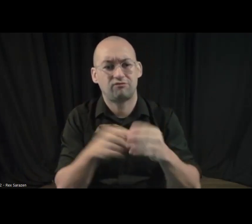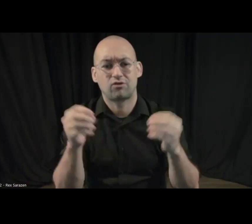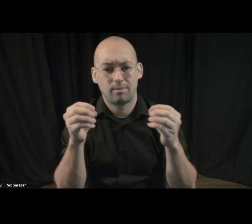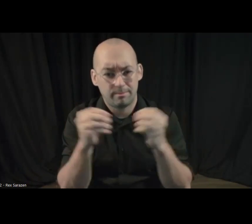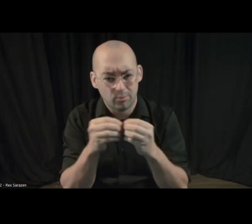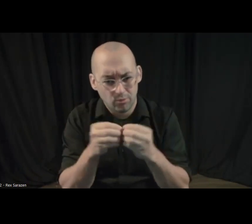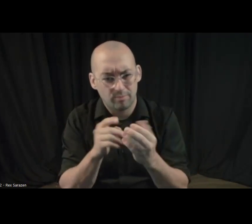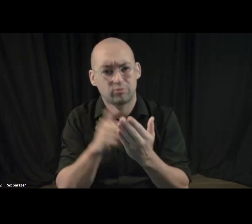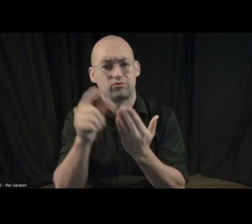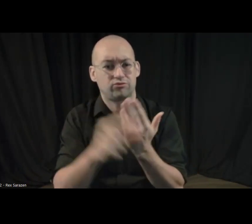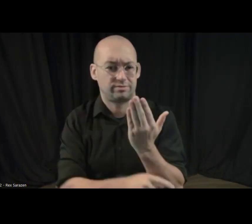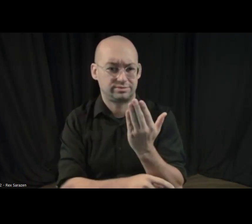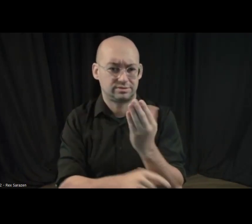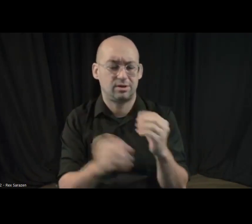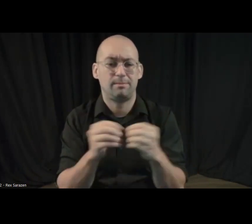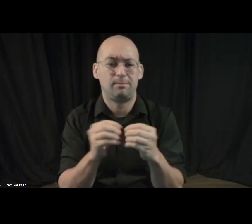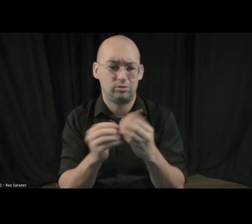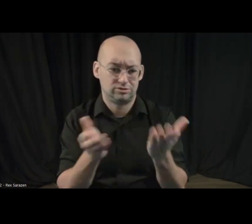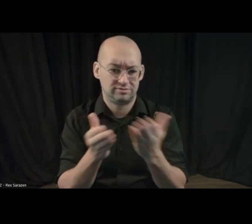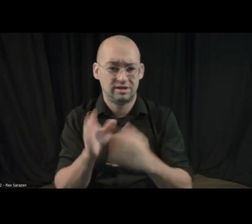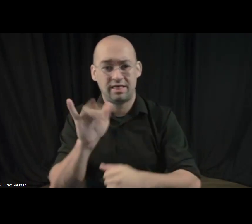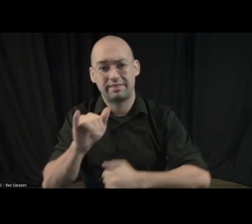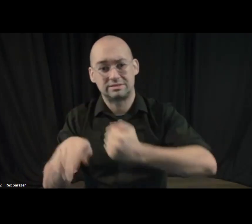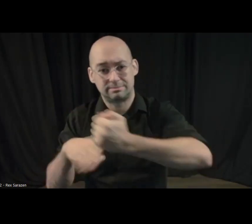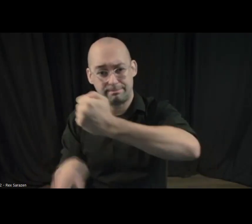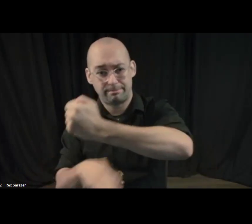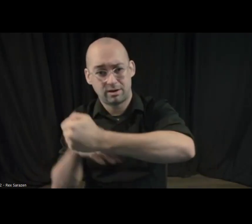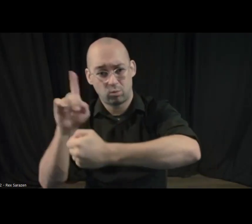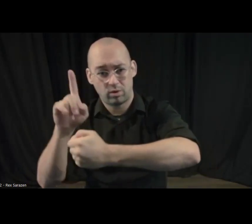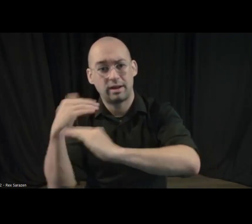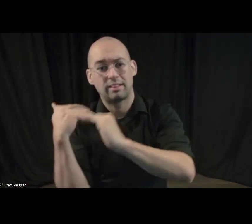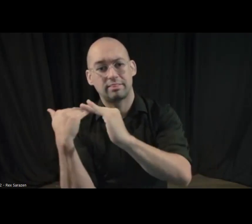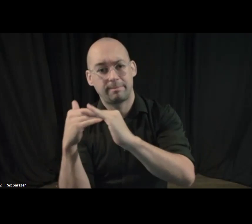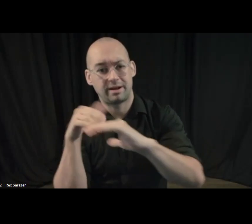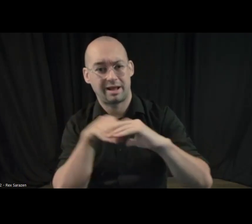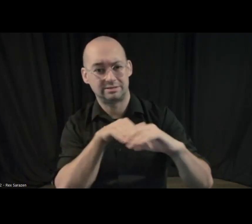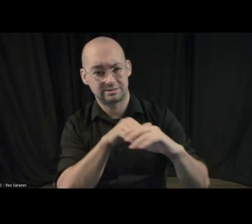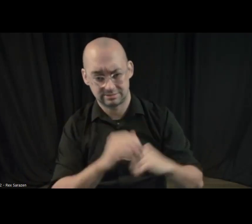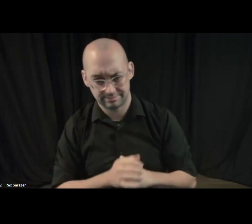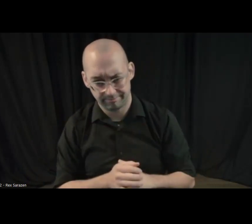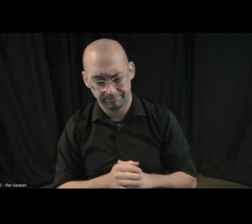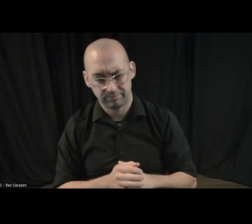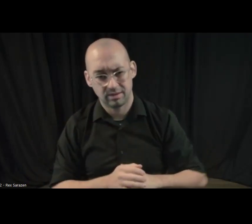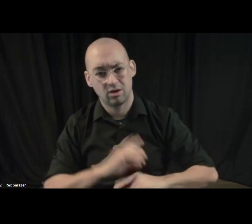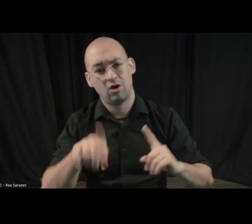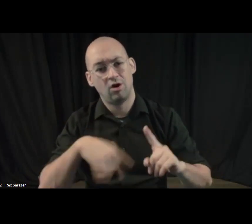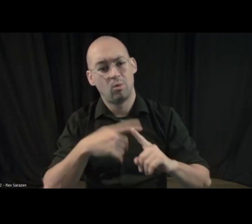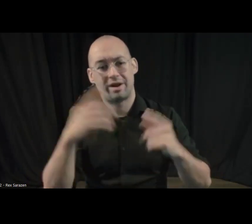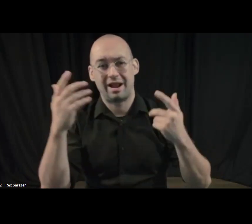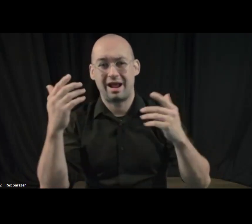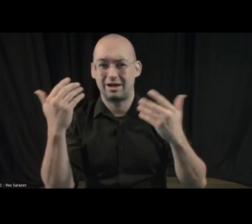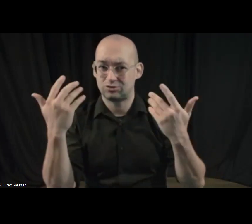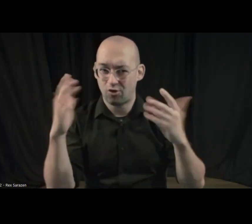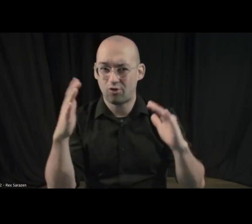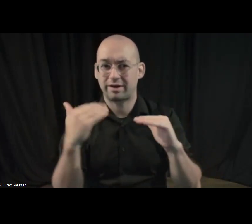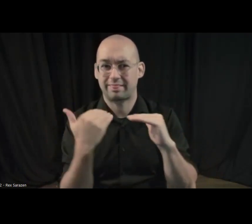services. That's just bucket number one, which is restricting access when access was already so restricted to begin